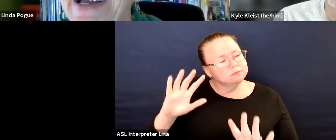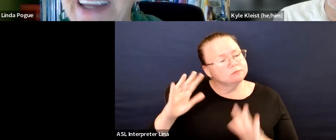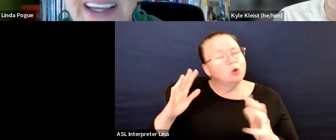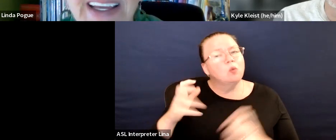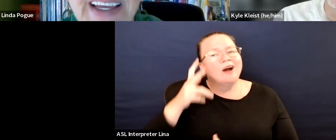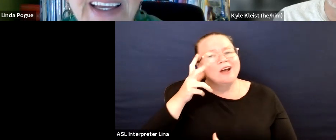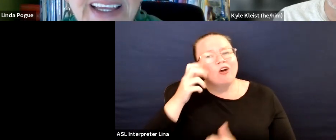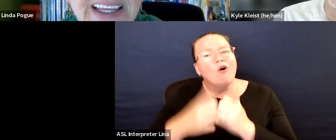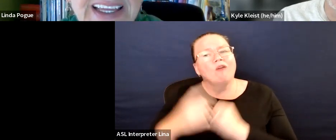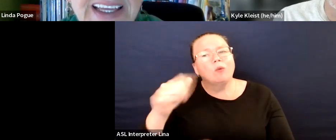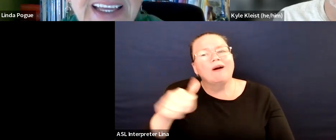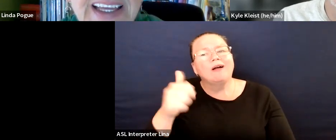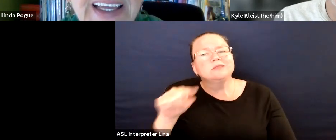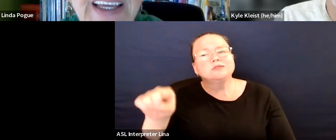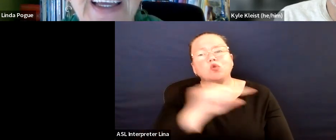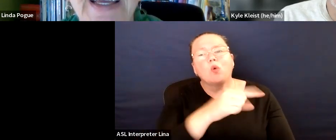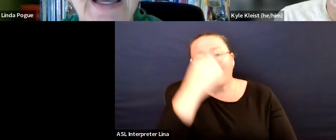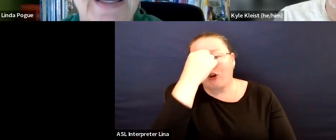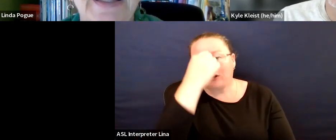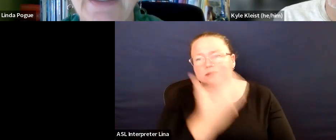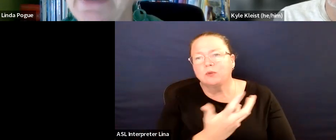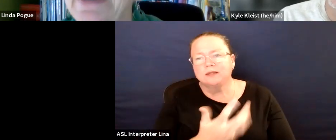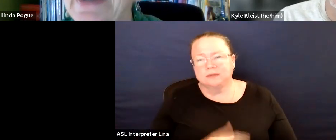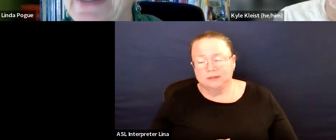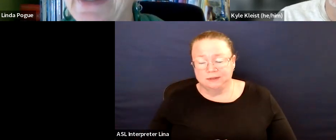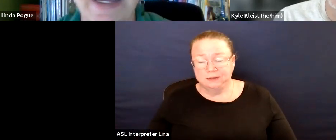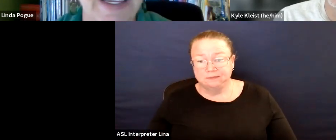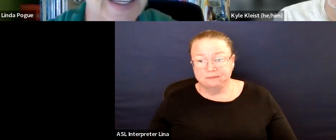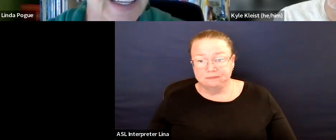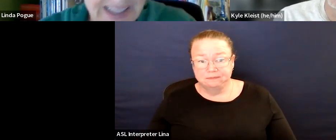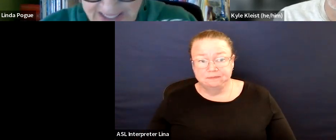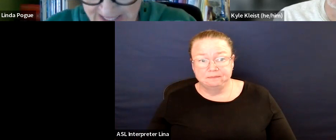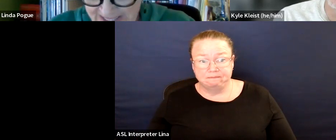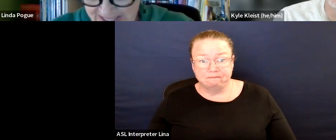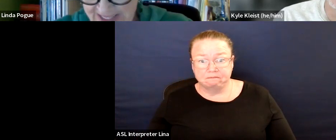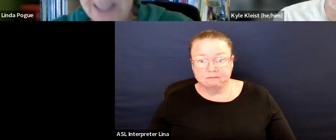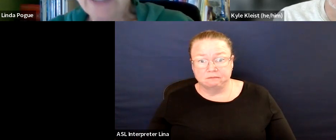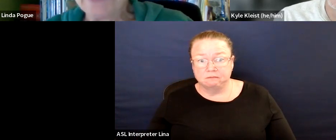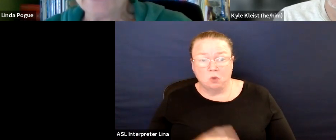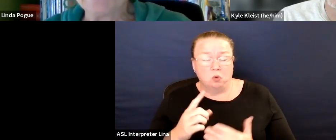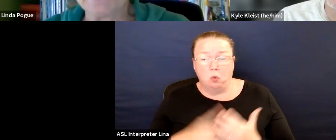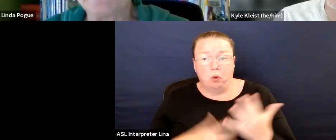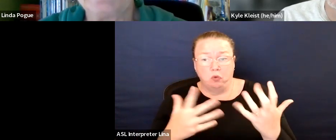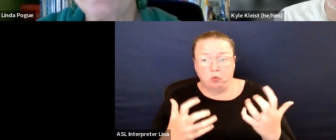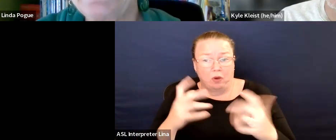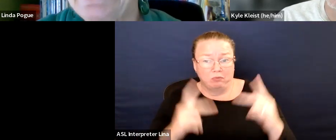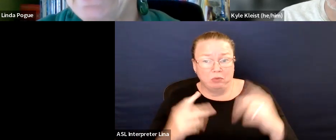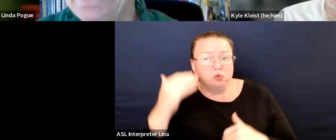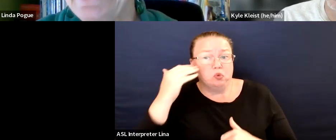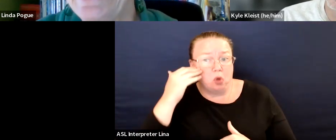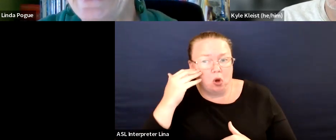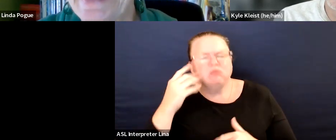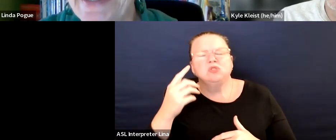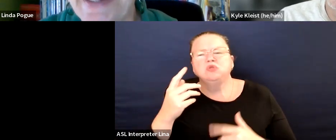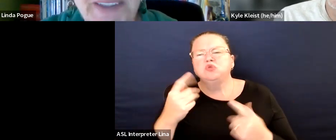from everybody else on what do you think? If you had a chance, what do you want people to know about peer support? You're trying to sell it to